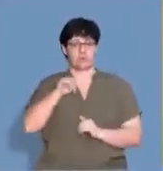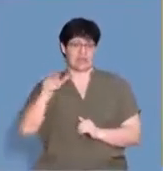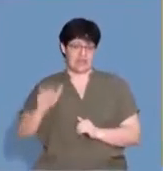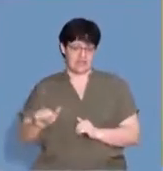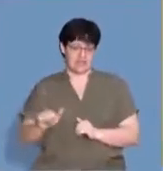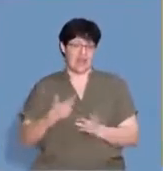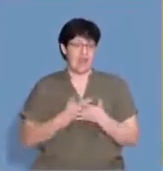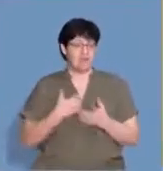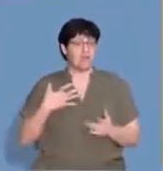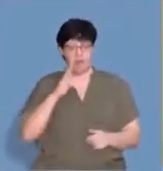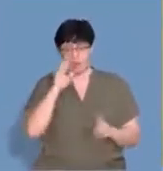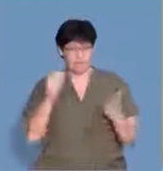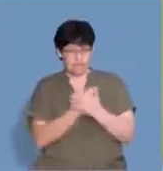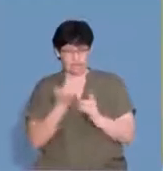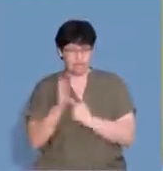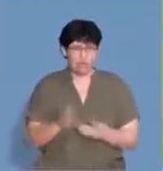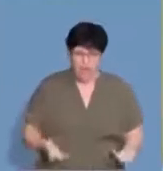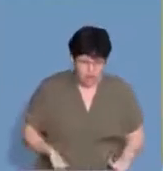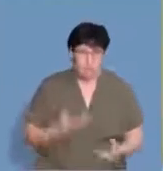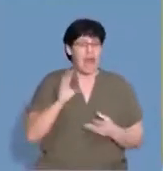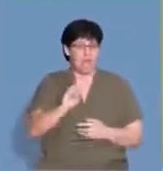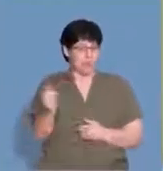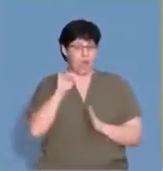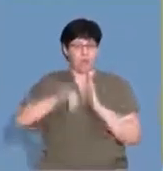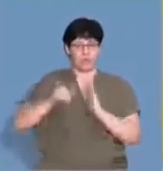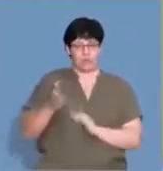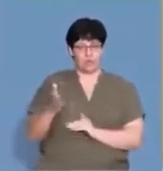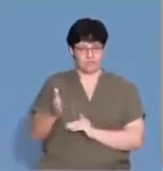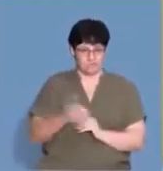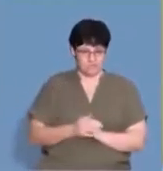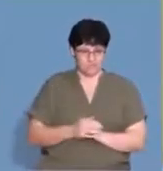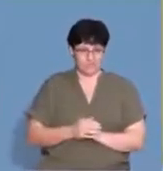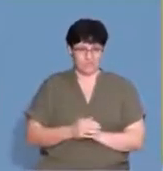www.wazamatrix.co.za, and if you missed any of our shows, they are available on our YouTube channel